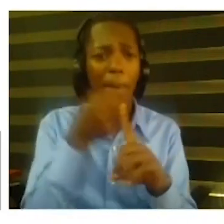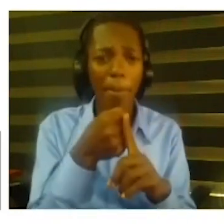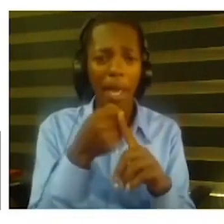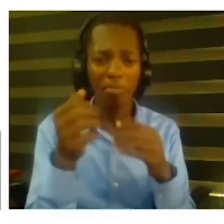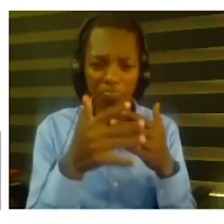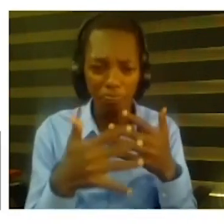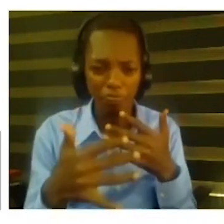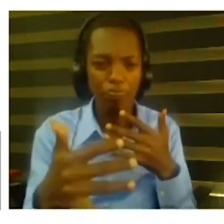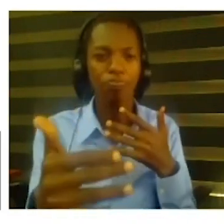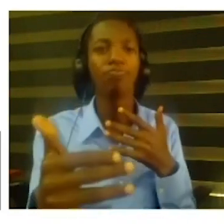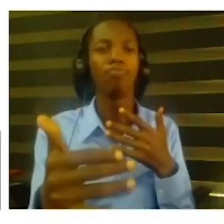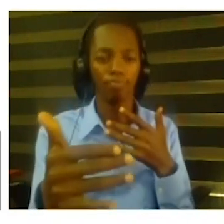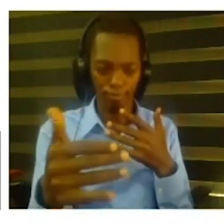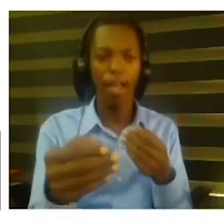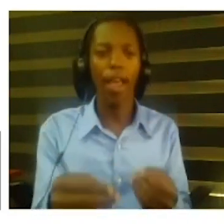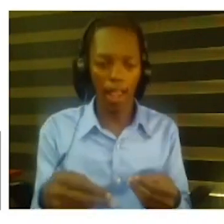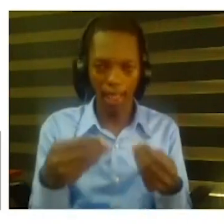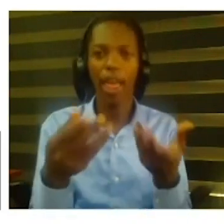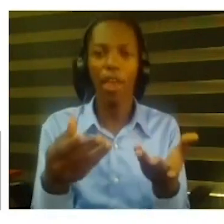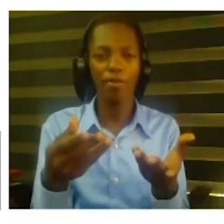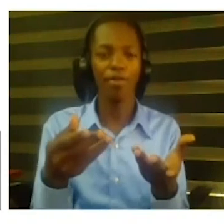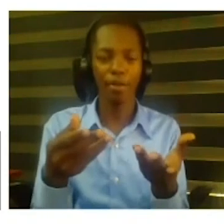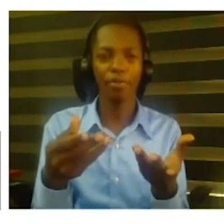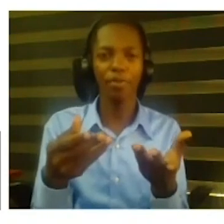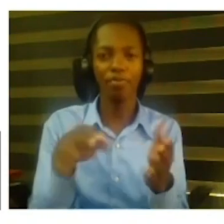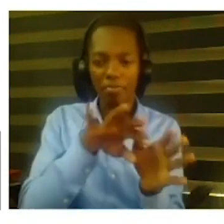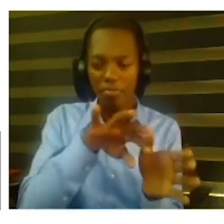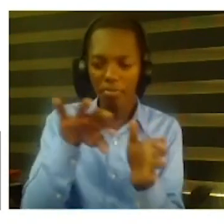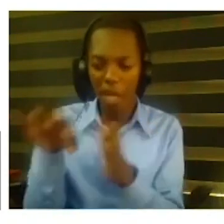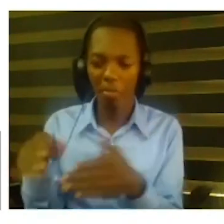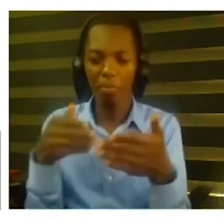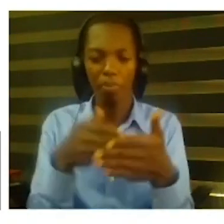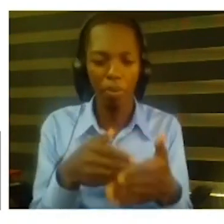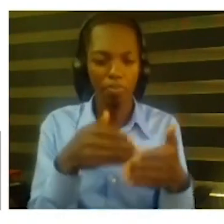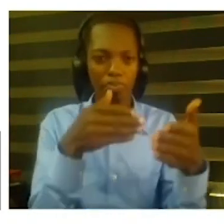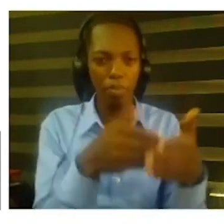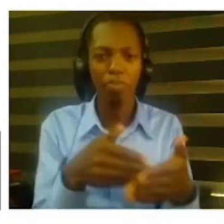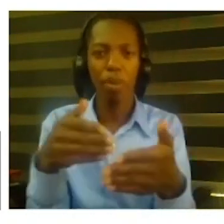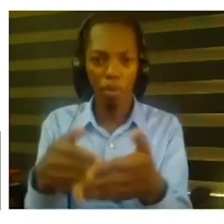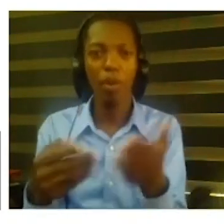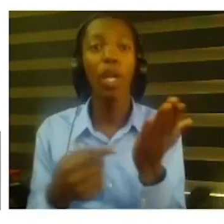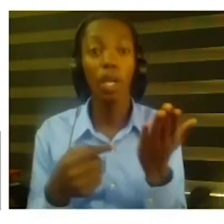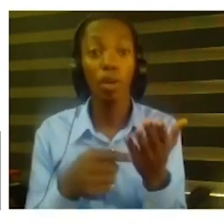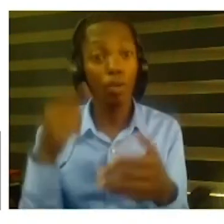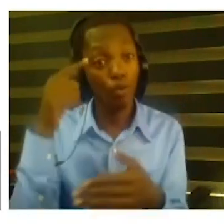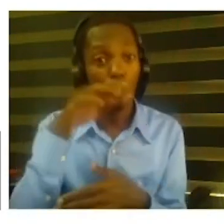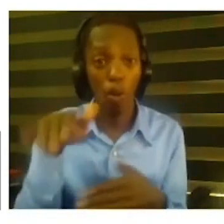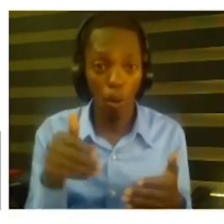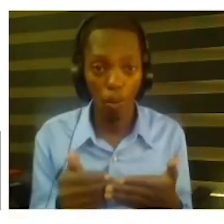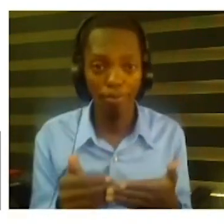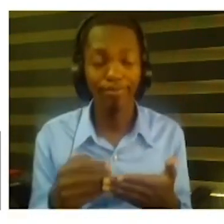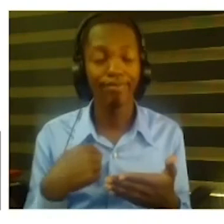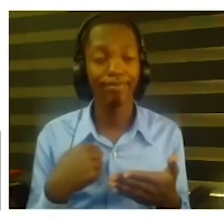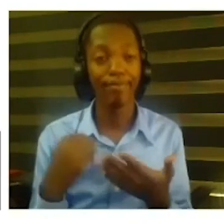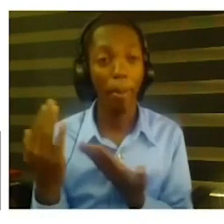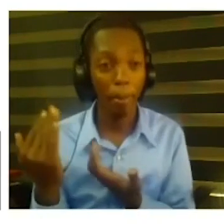the necessary impetus towards removing barriers to technology for all. It's my hope